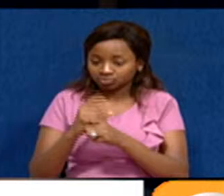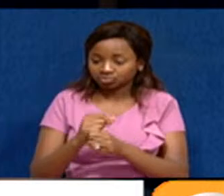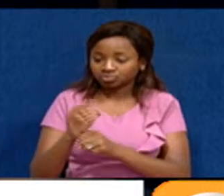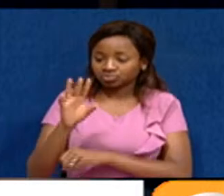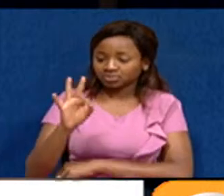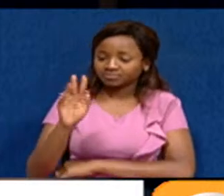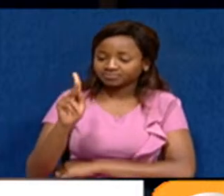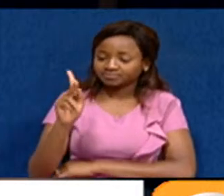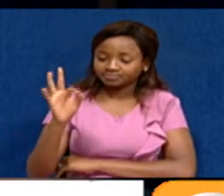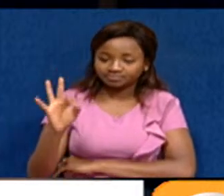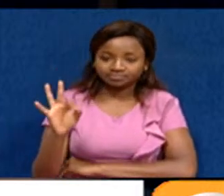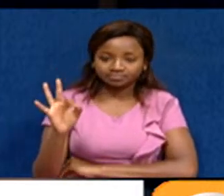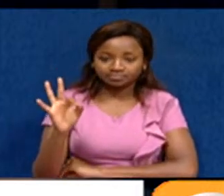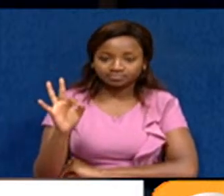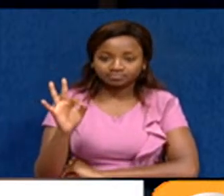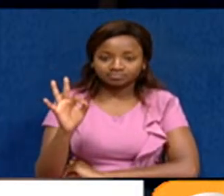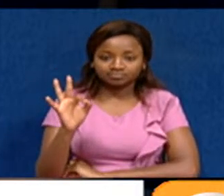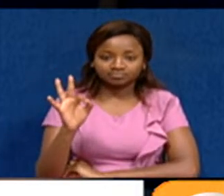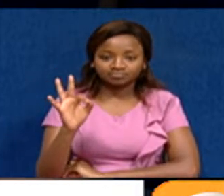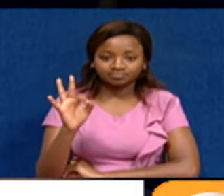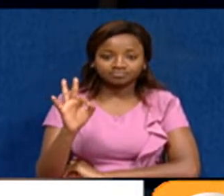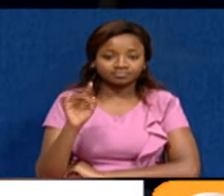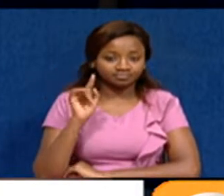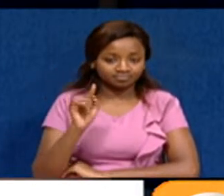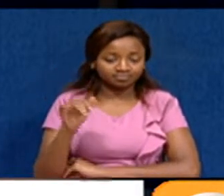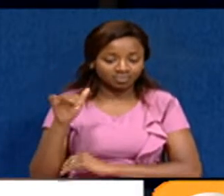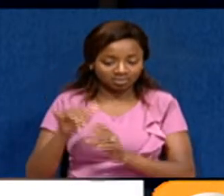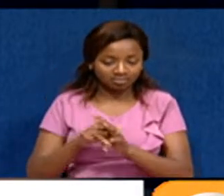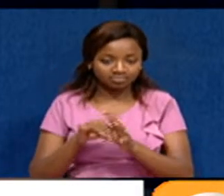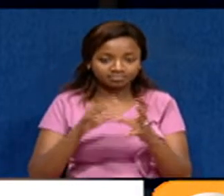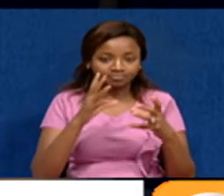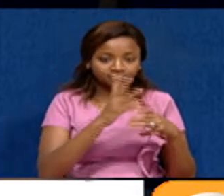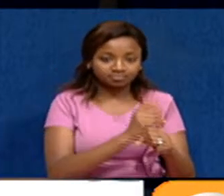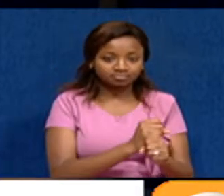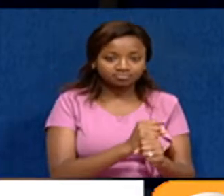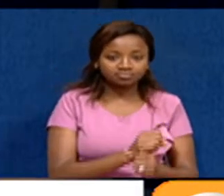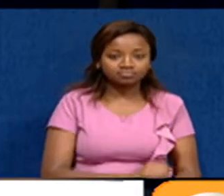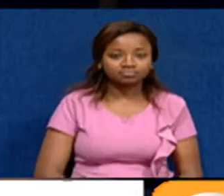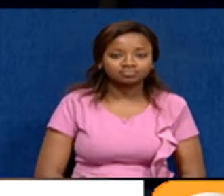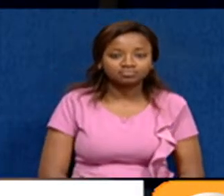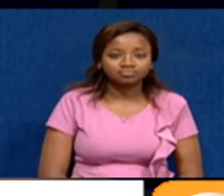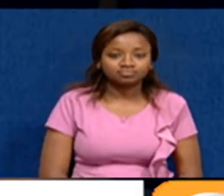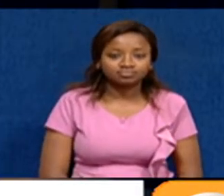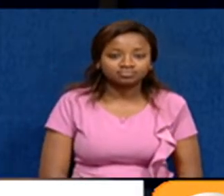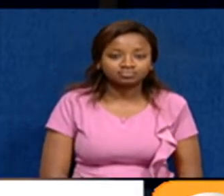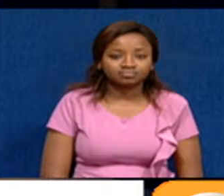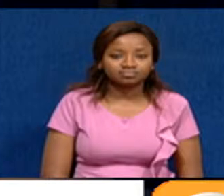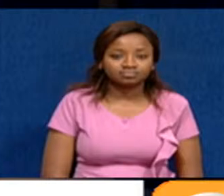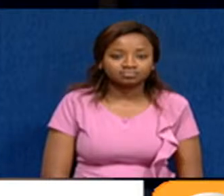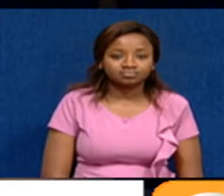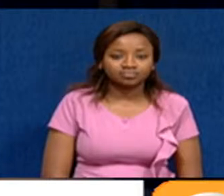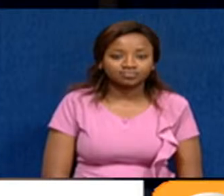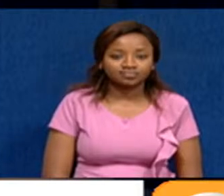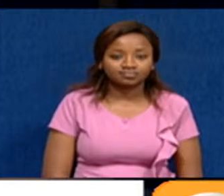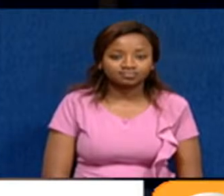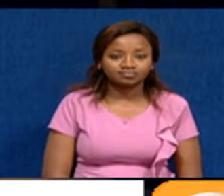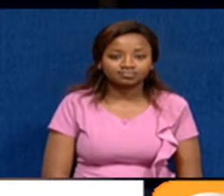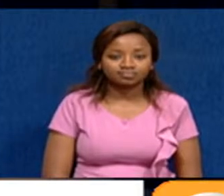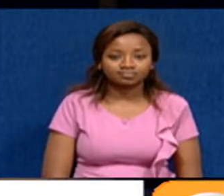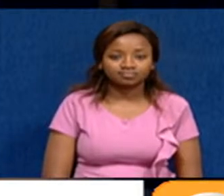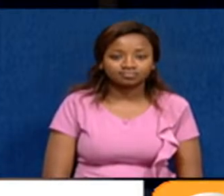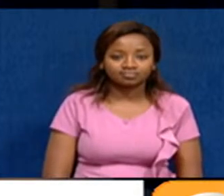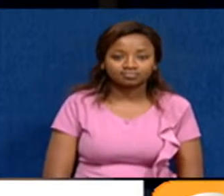is Football Kenya Federation. Initially, it was Kenya Football Federation. Now, one